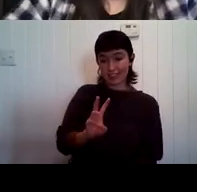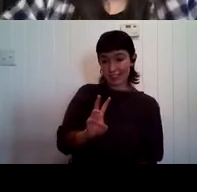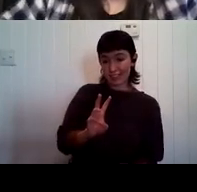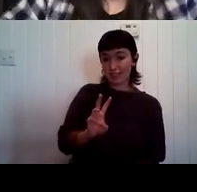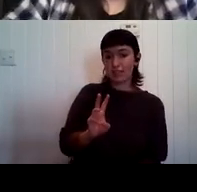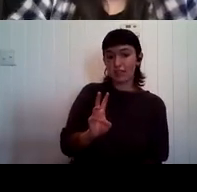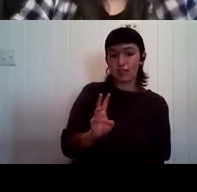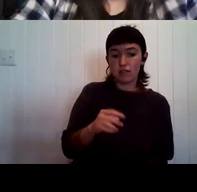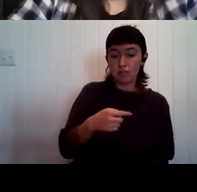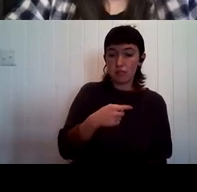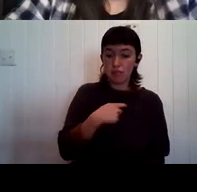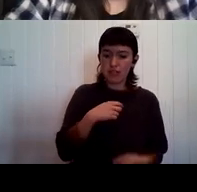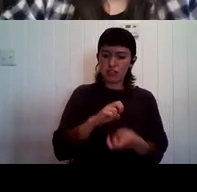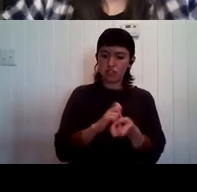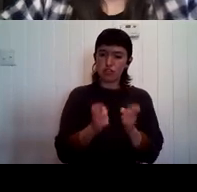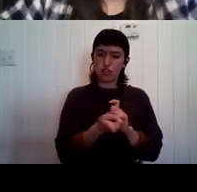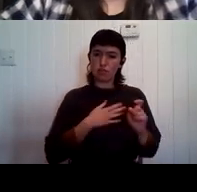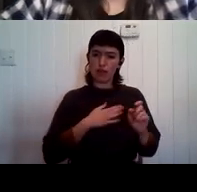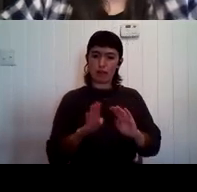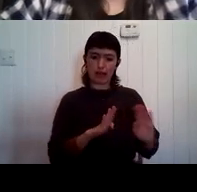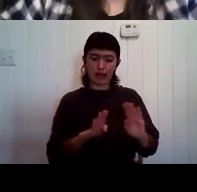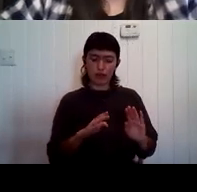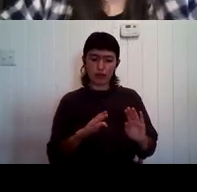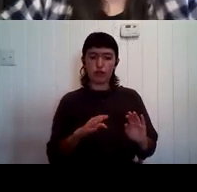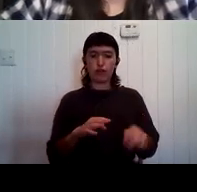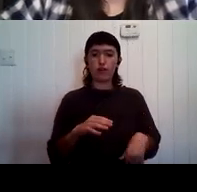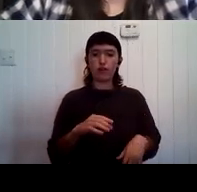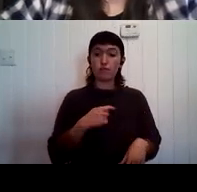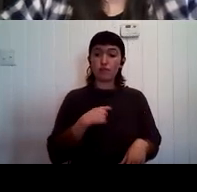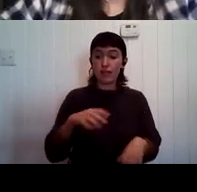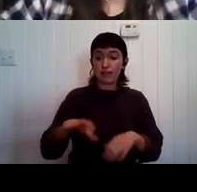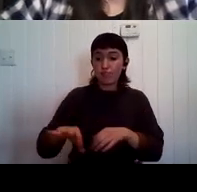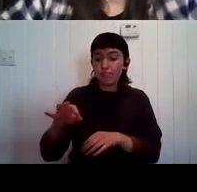up litter on a hike? Would I have